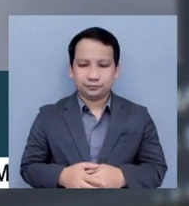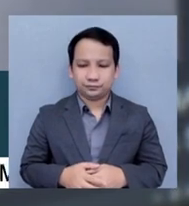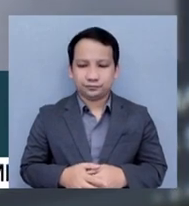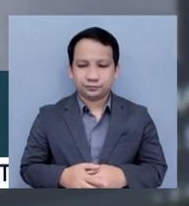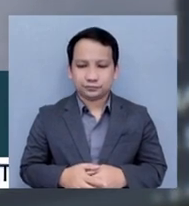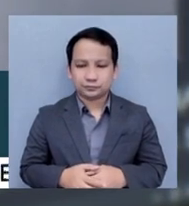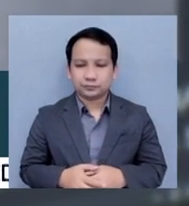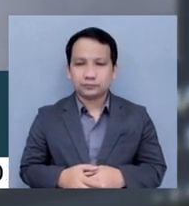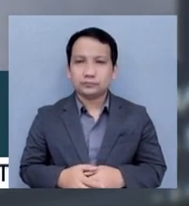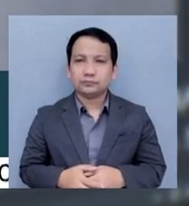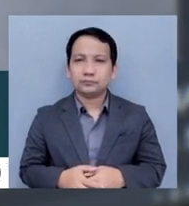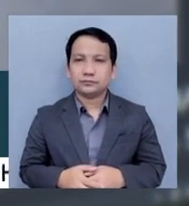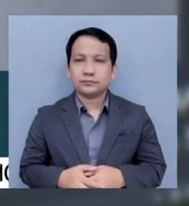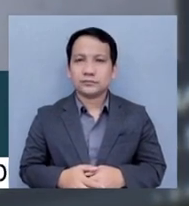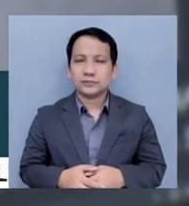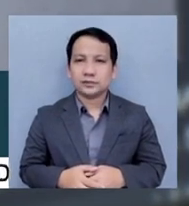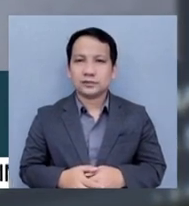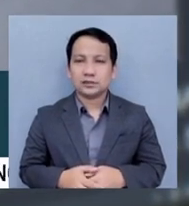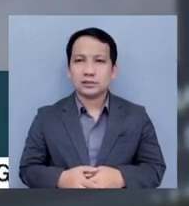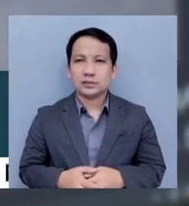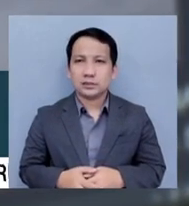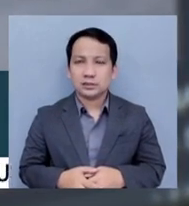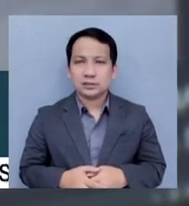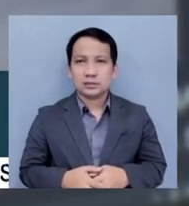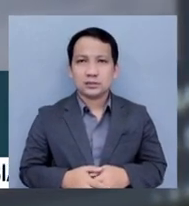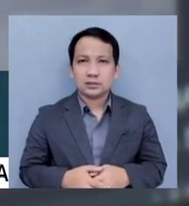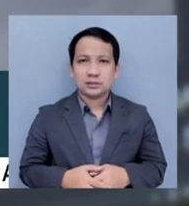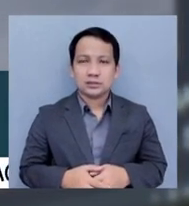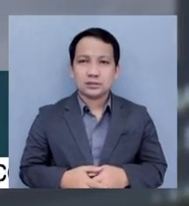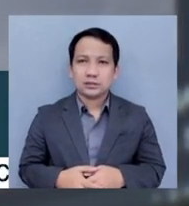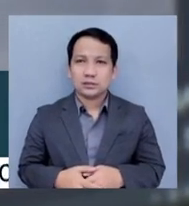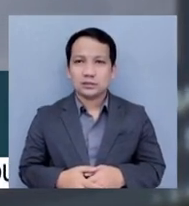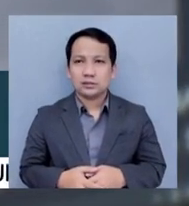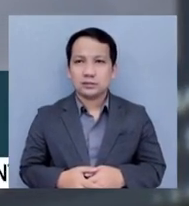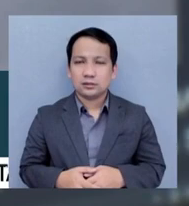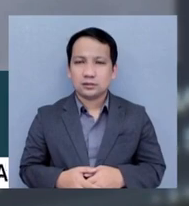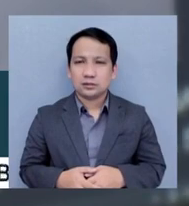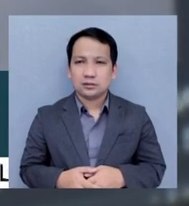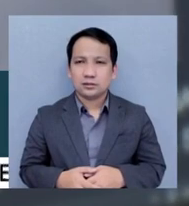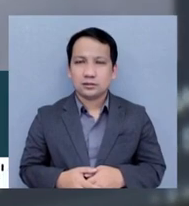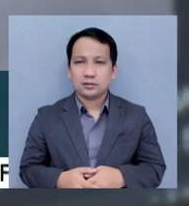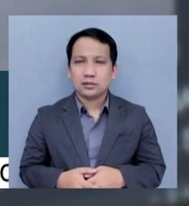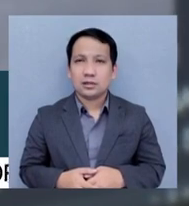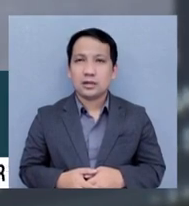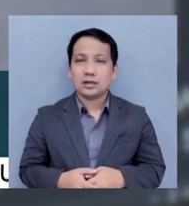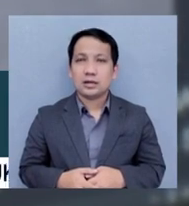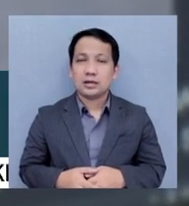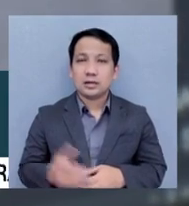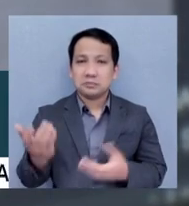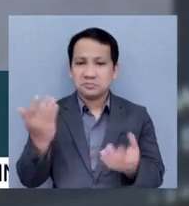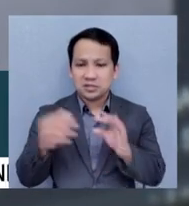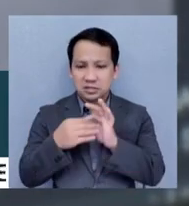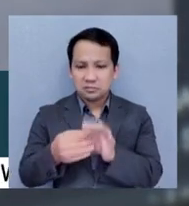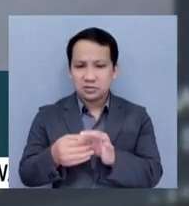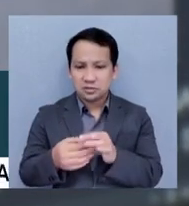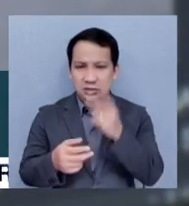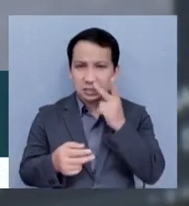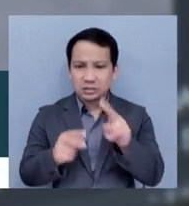na doon sa ibaba, sa ground, ay ganun din ang modus operandi.